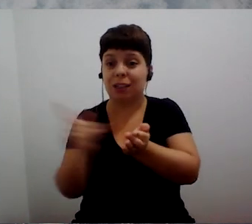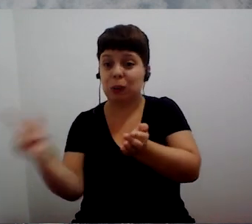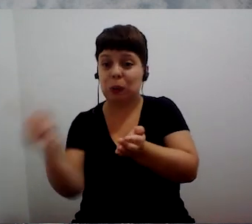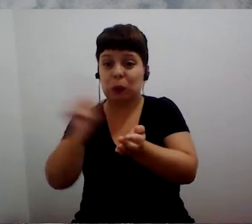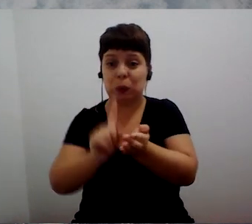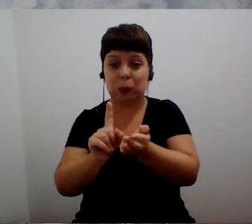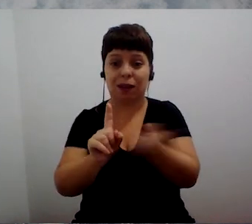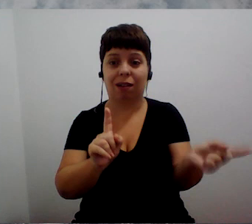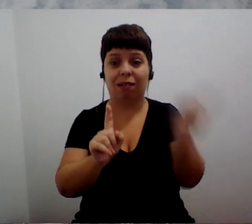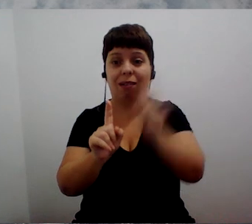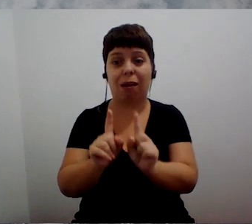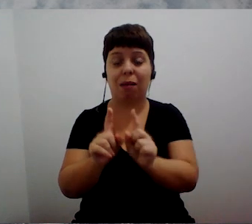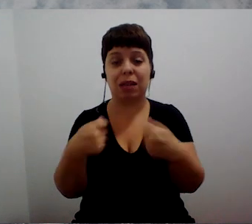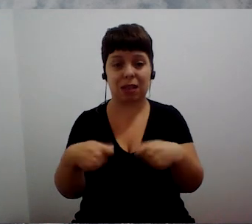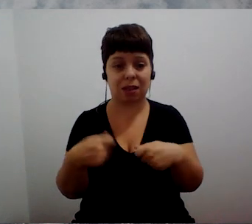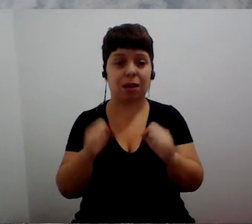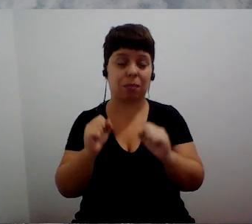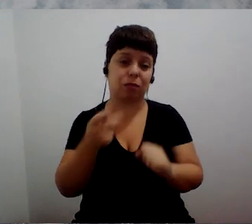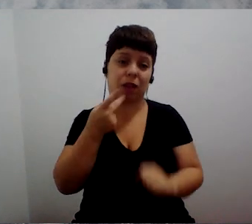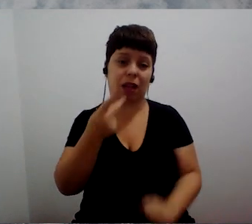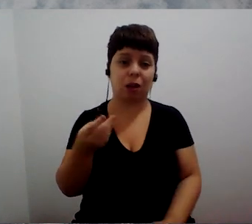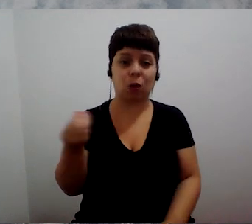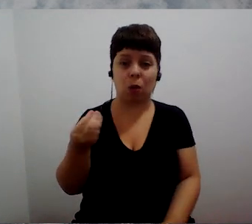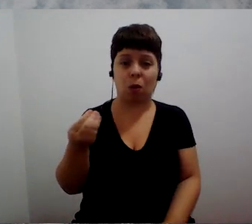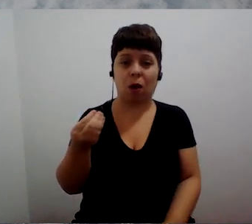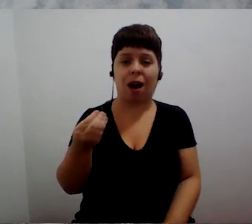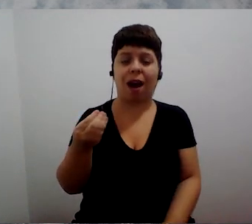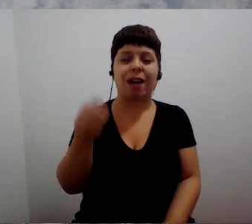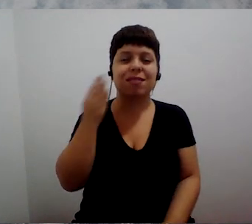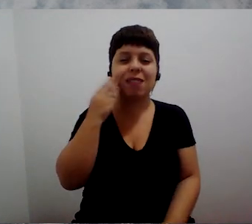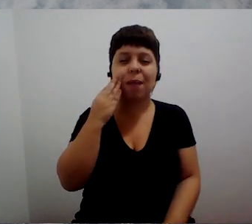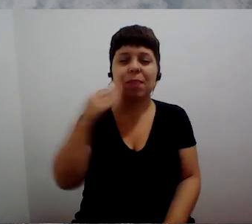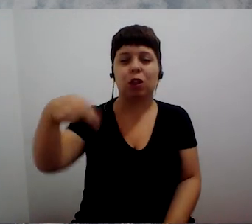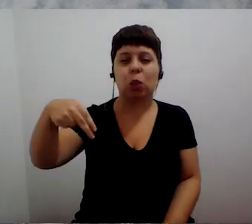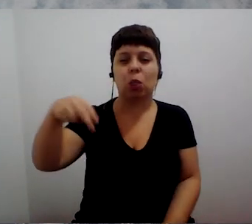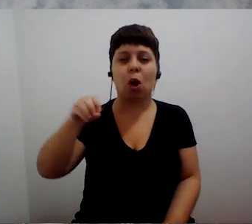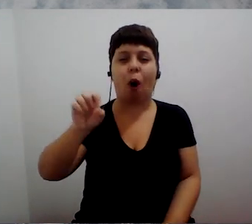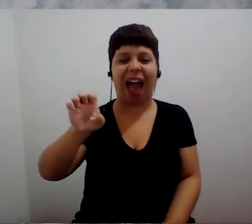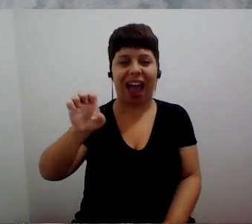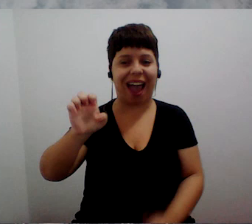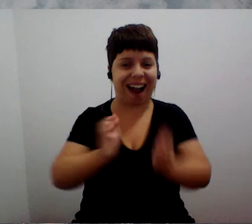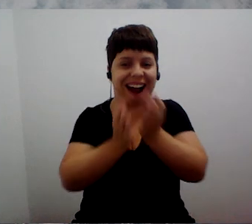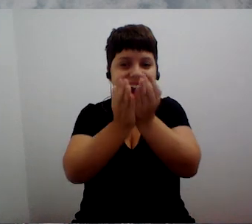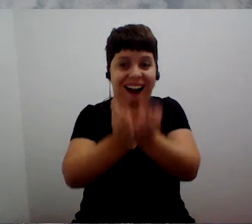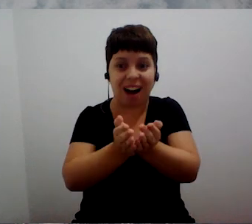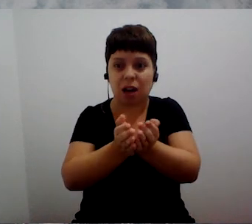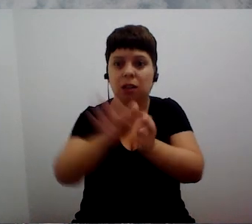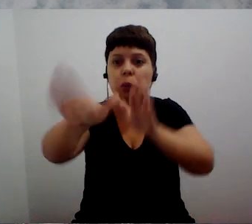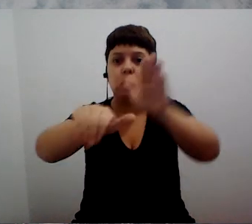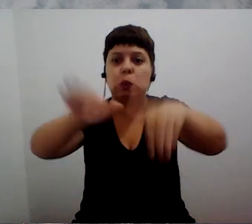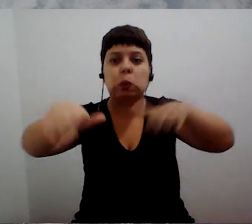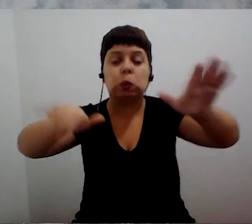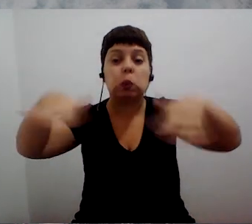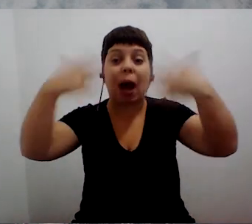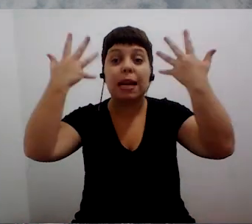talk a little bit about the Ark of Noah, where every animals were inside, because in the